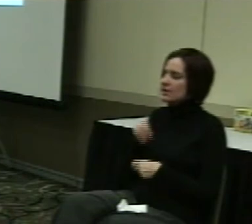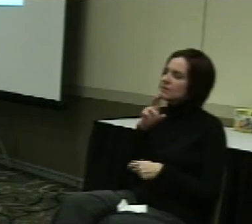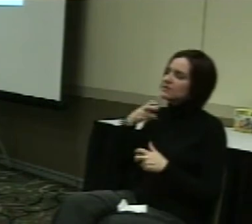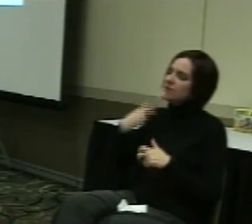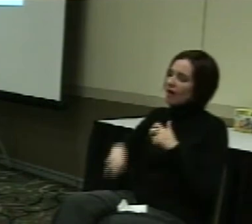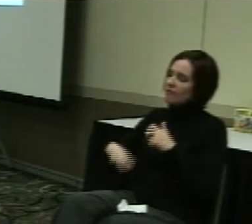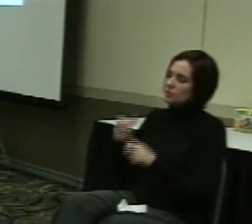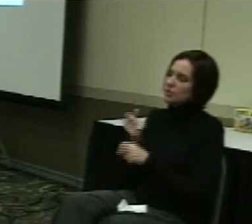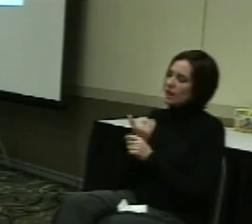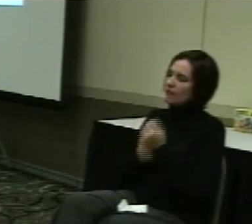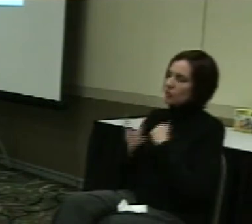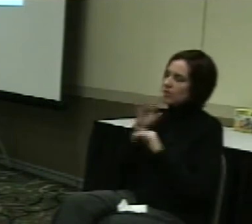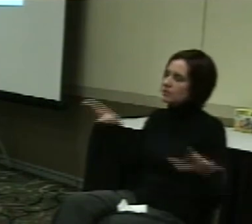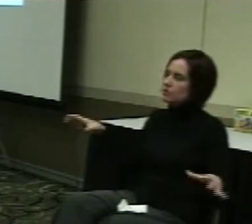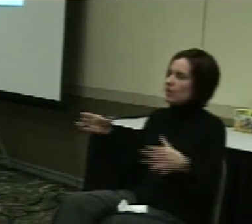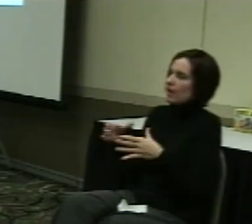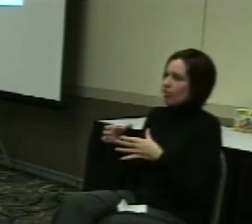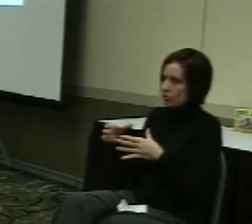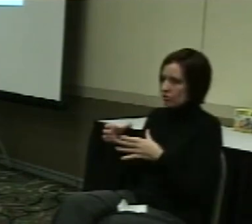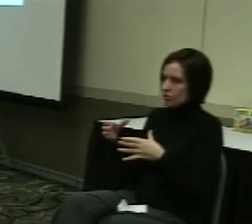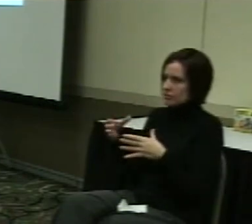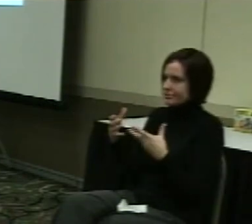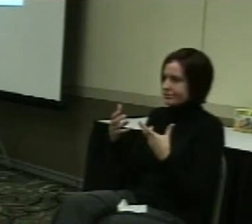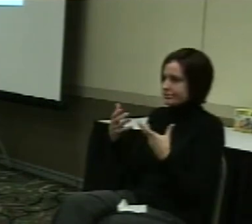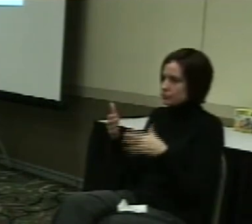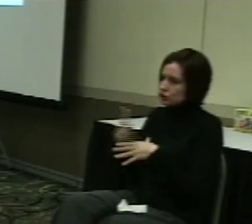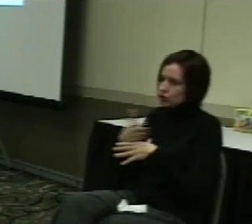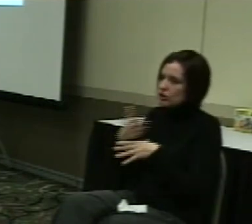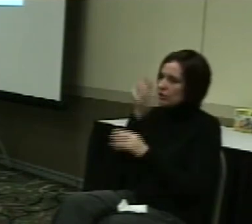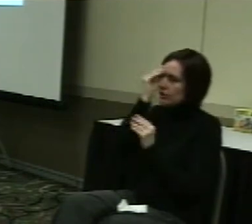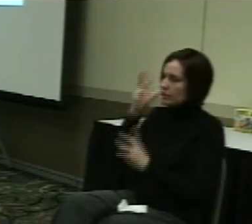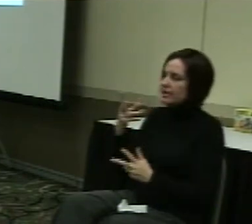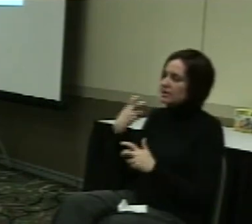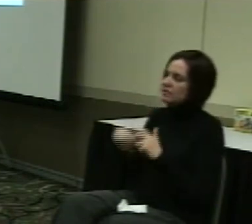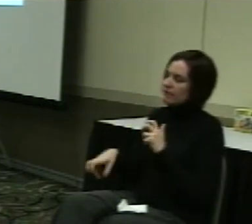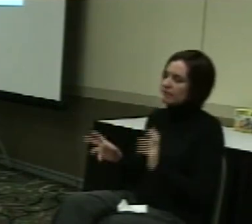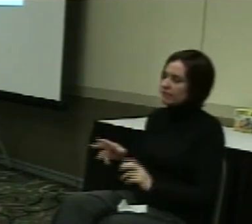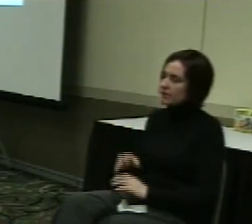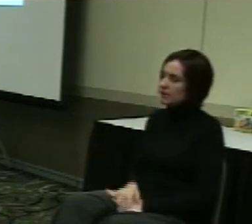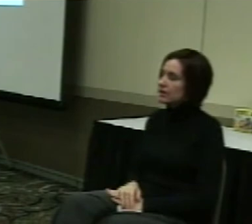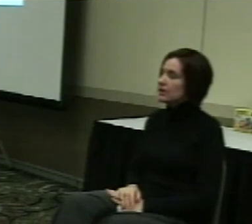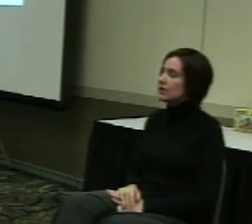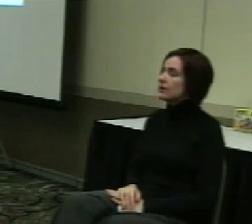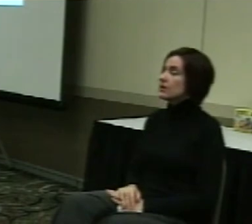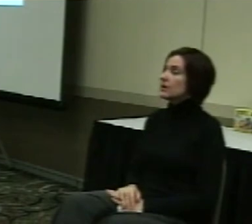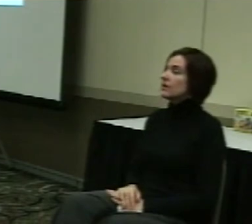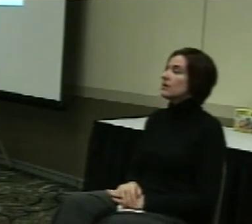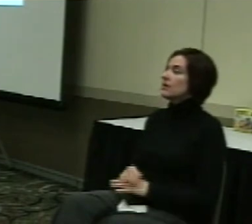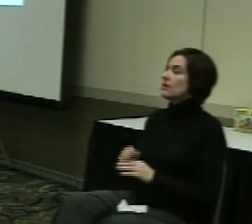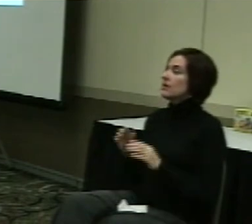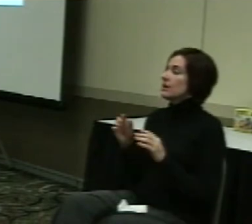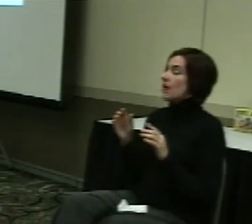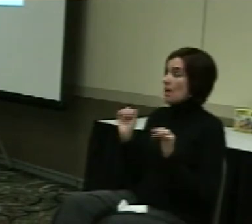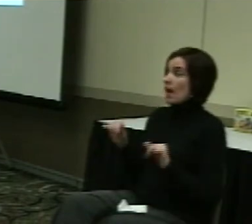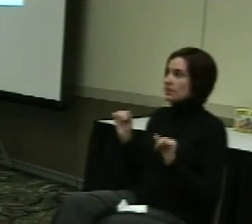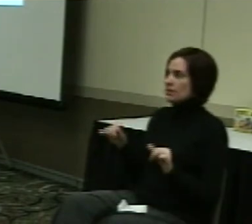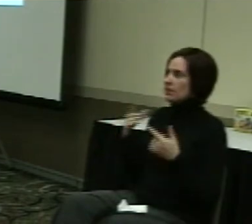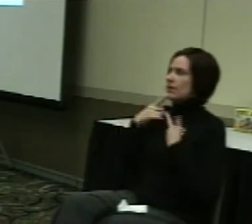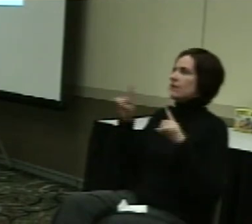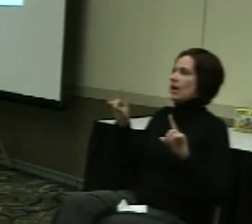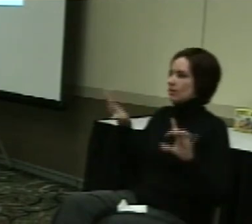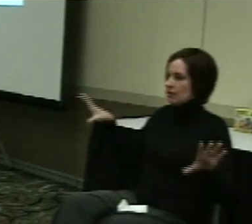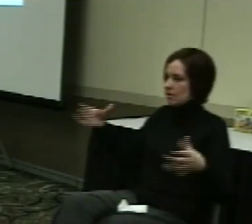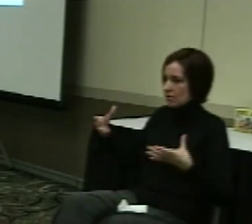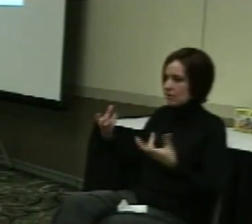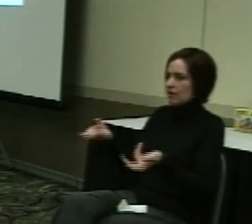everybody together to share that information. And then possibly when you do all get together, you know how